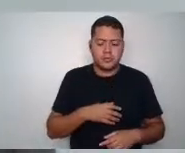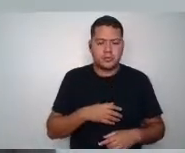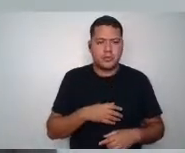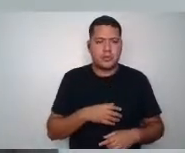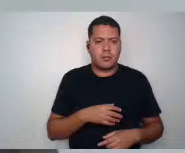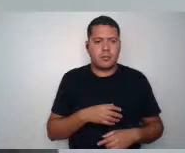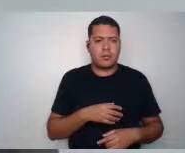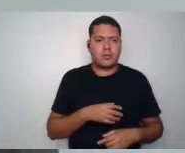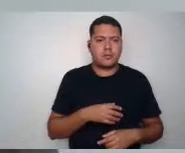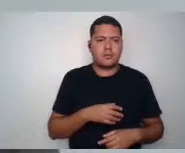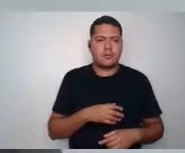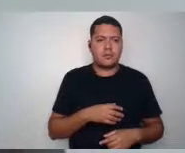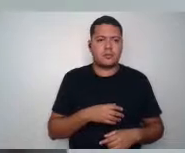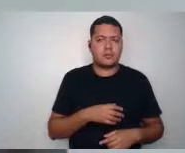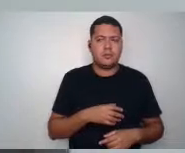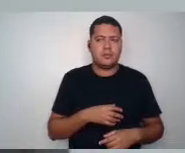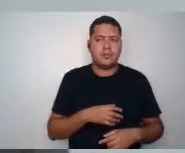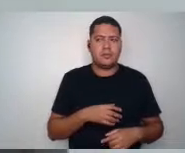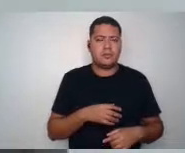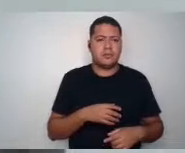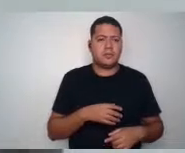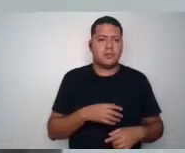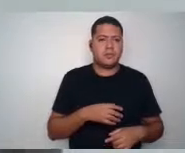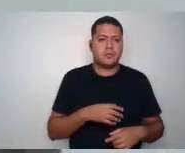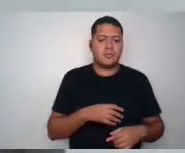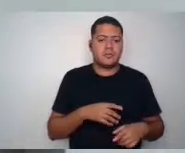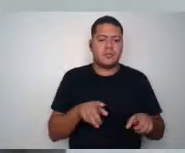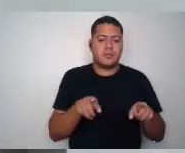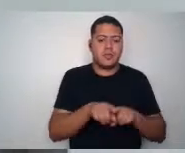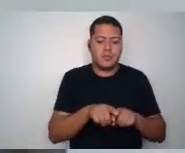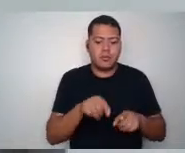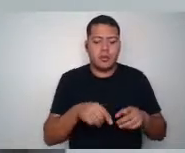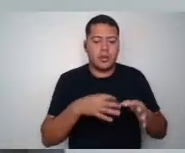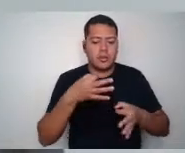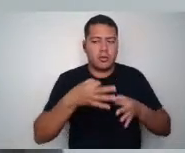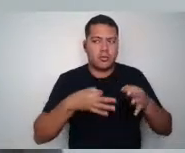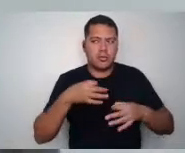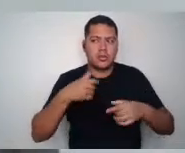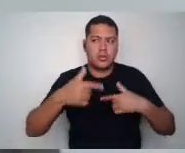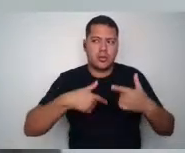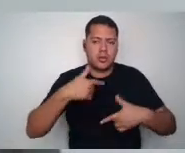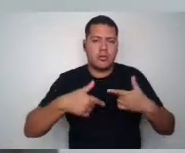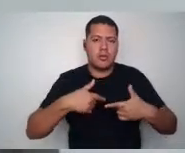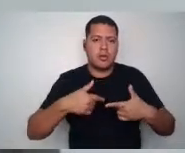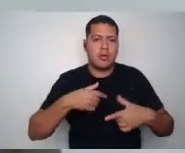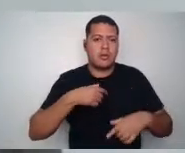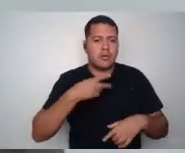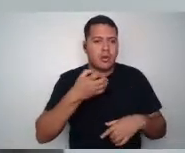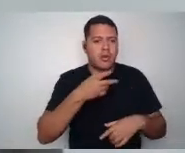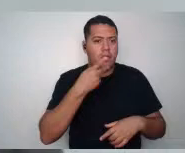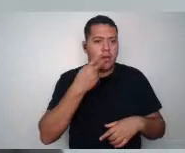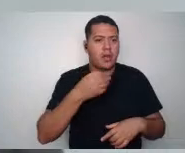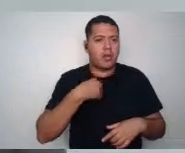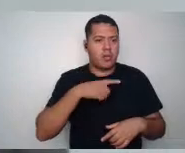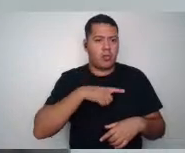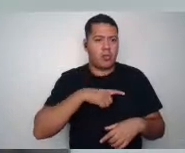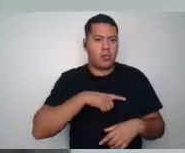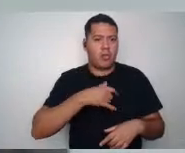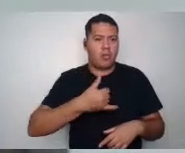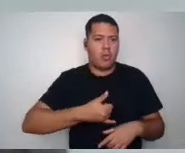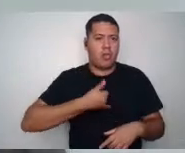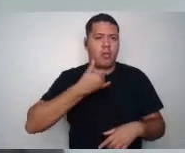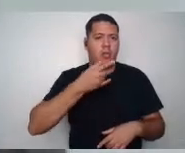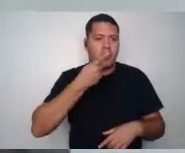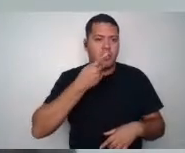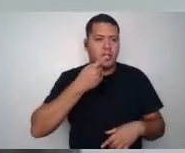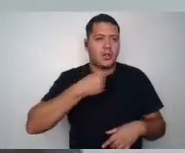pride to meet here with you and to be able to tell you, I'm very proud to be able to tell you that